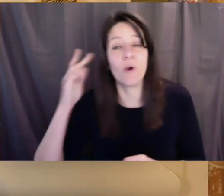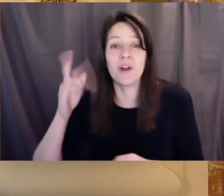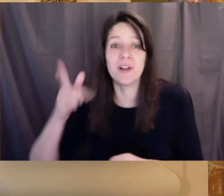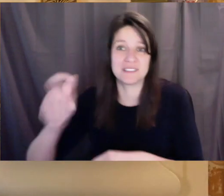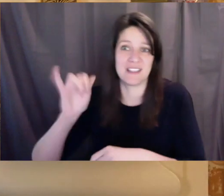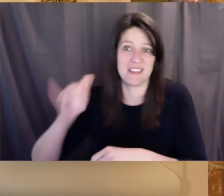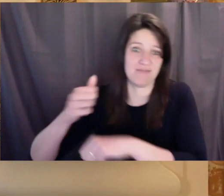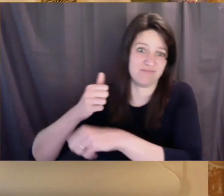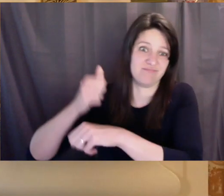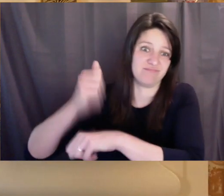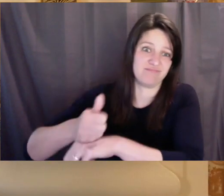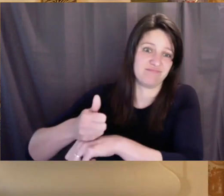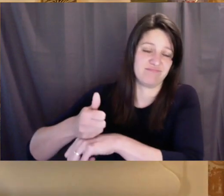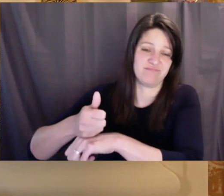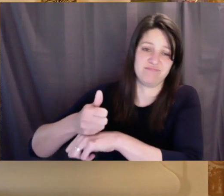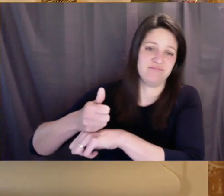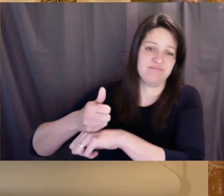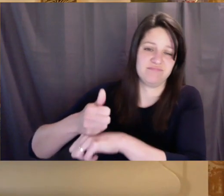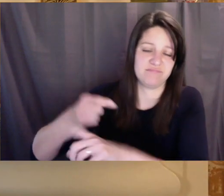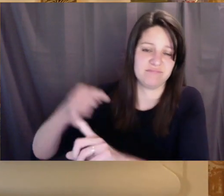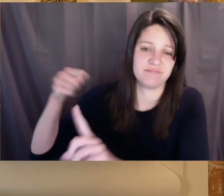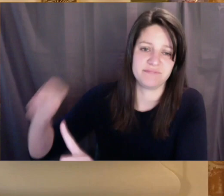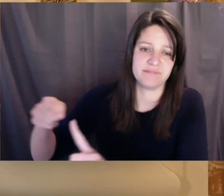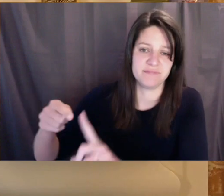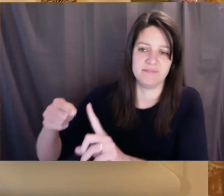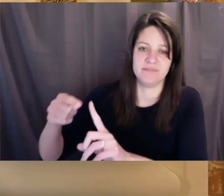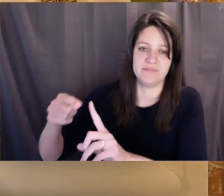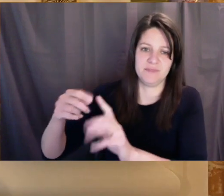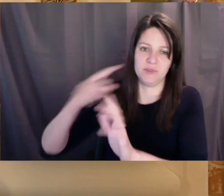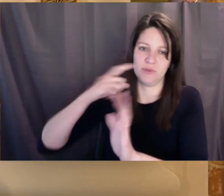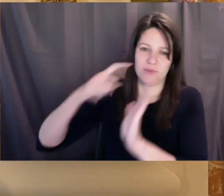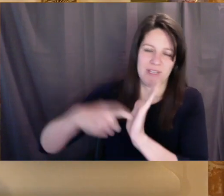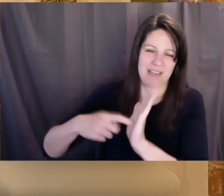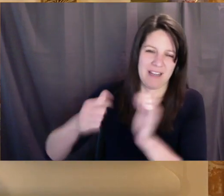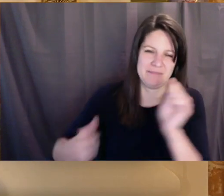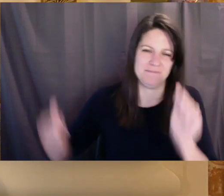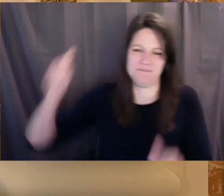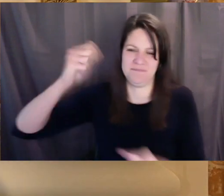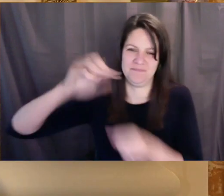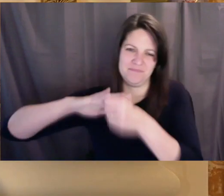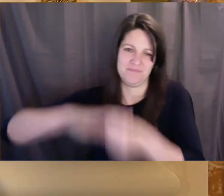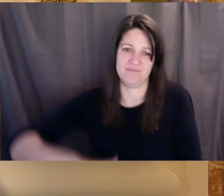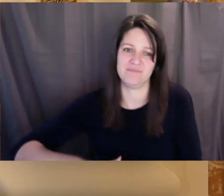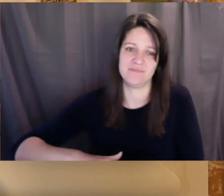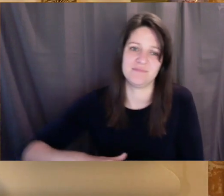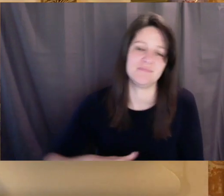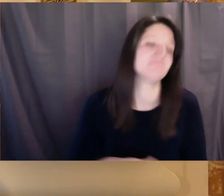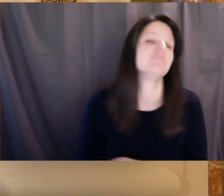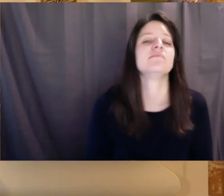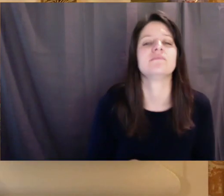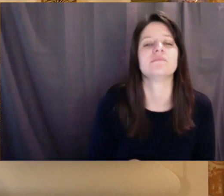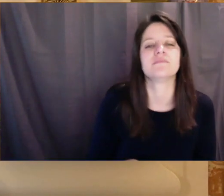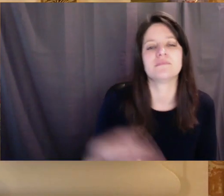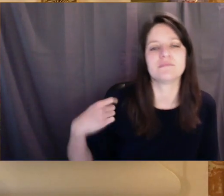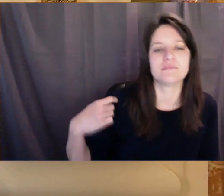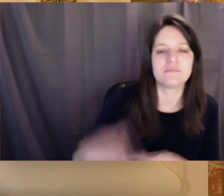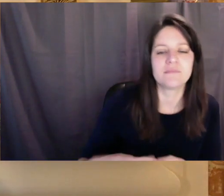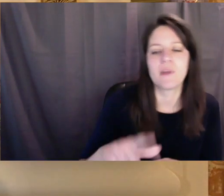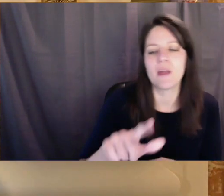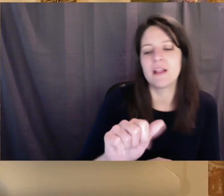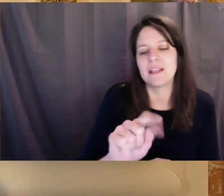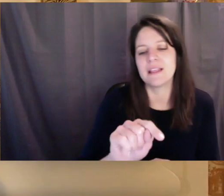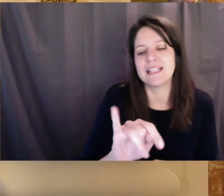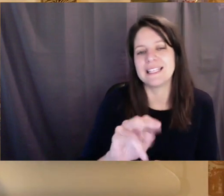out in our bodies. And just in case you forgot, countless, because they were never counted, Latinx children